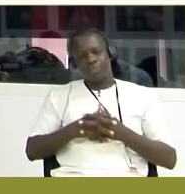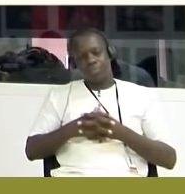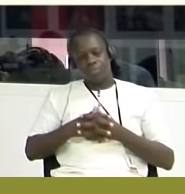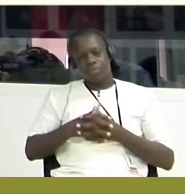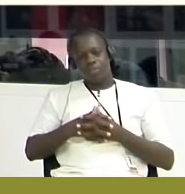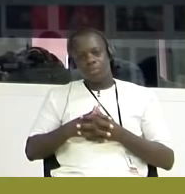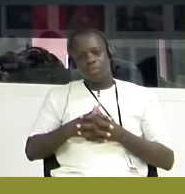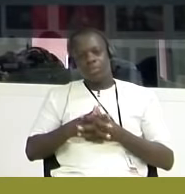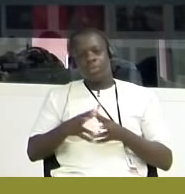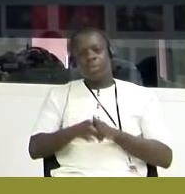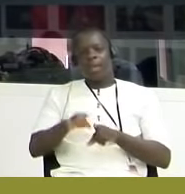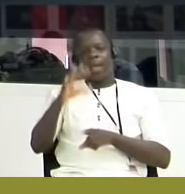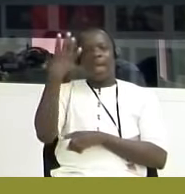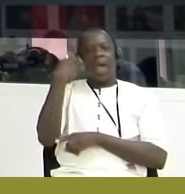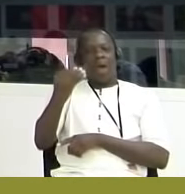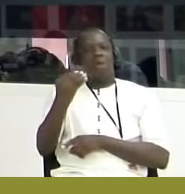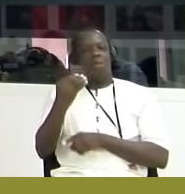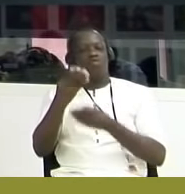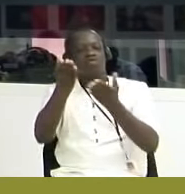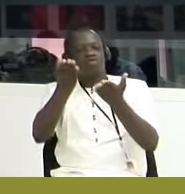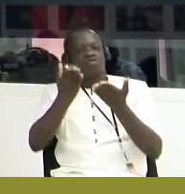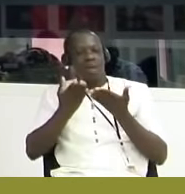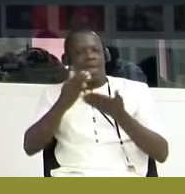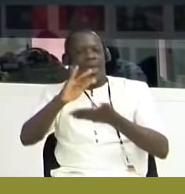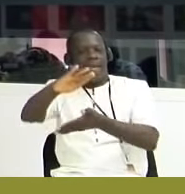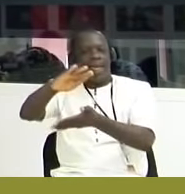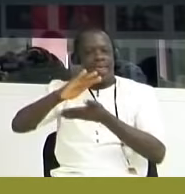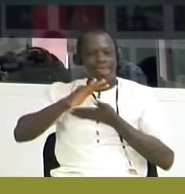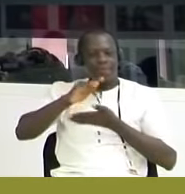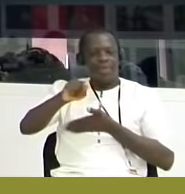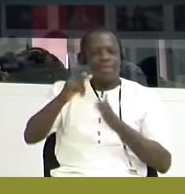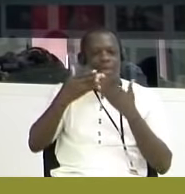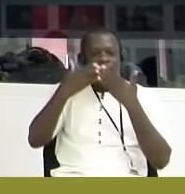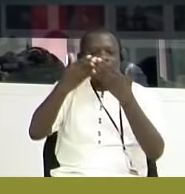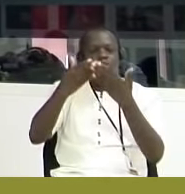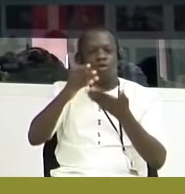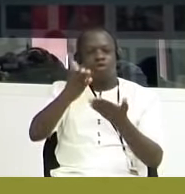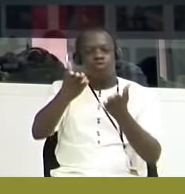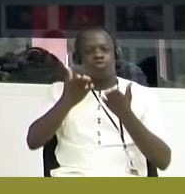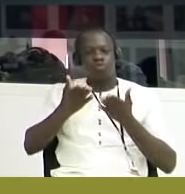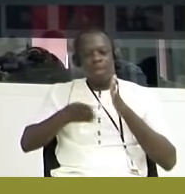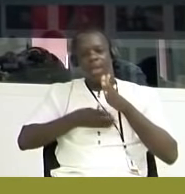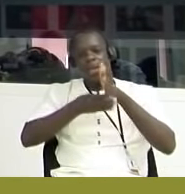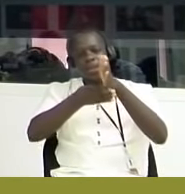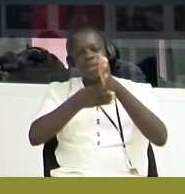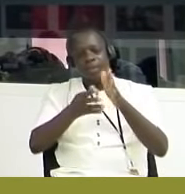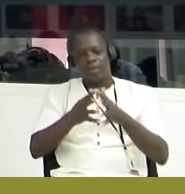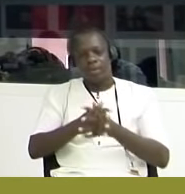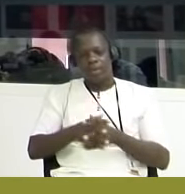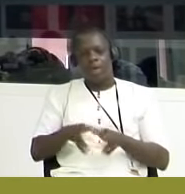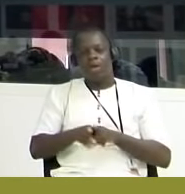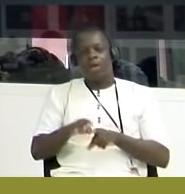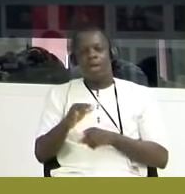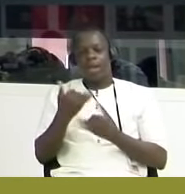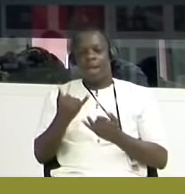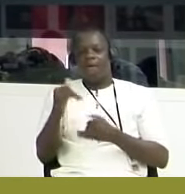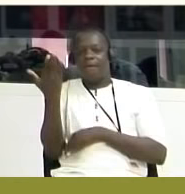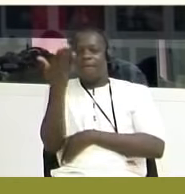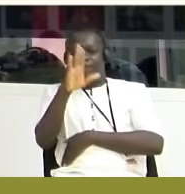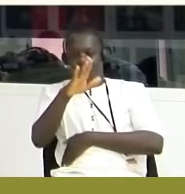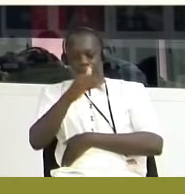How did the students receive that information, the student leaders? Yeah, it seems to, from my own